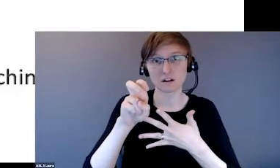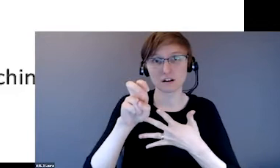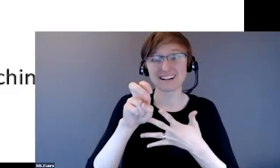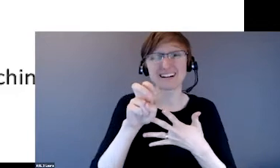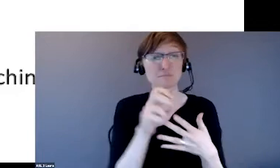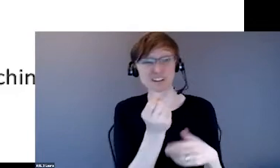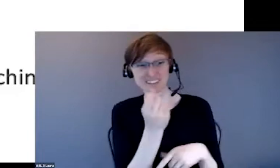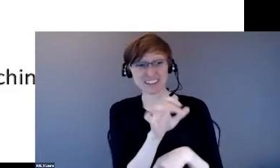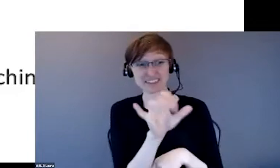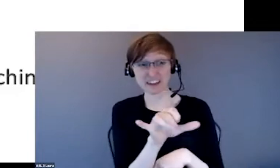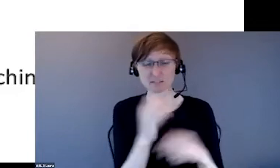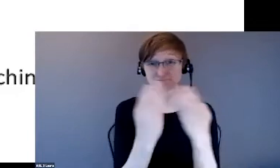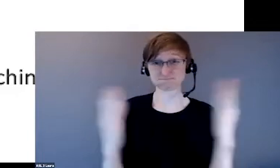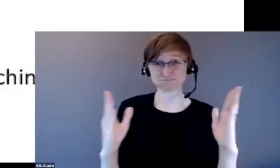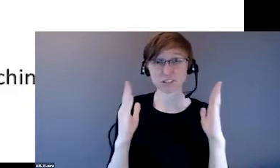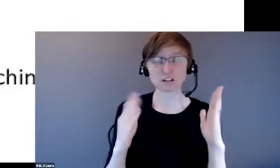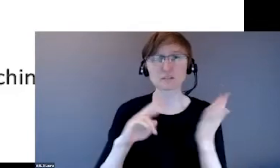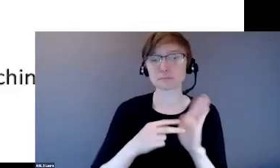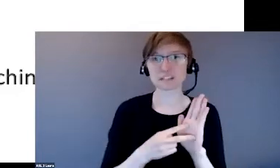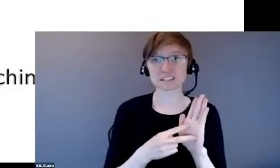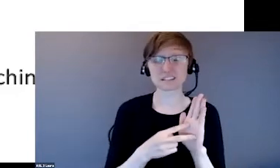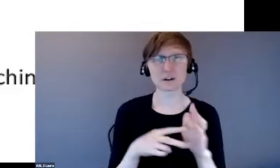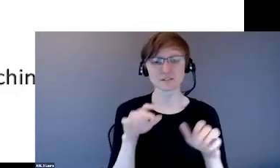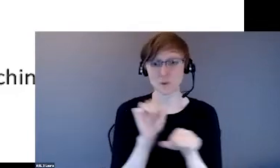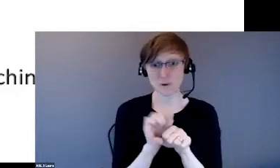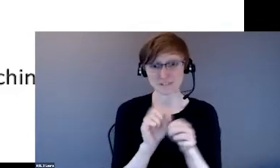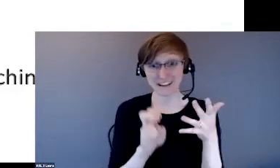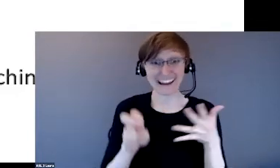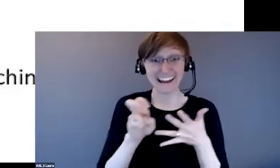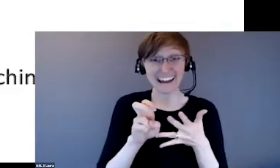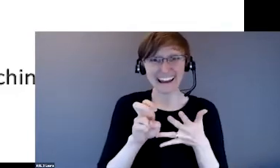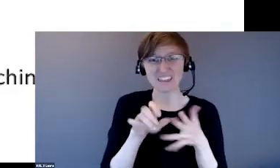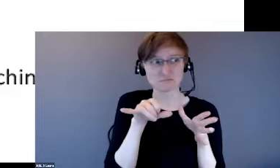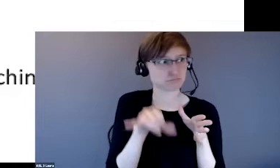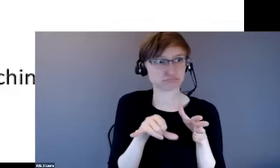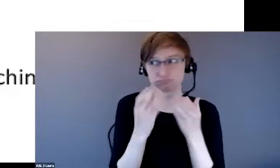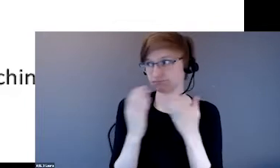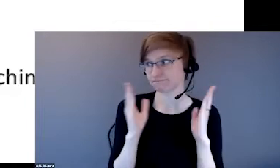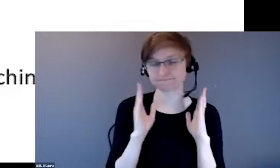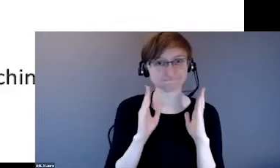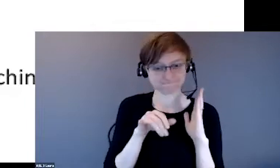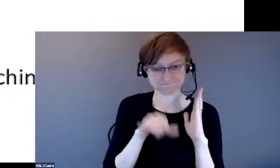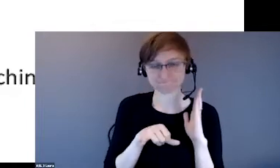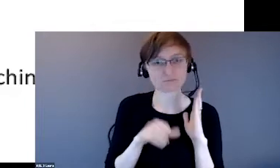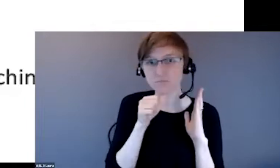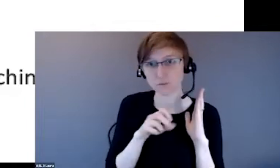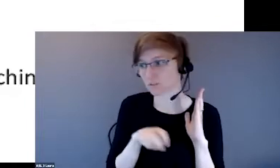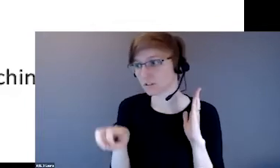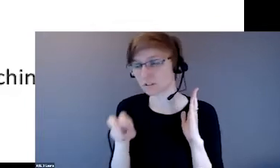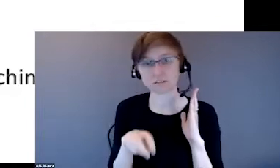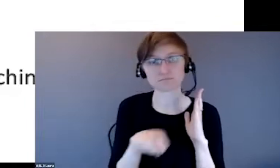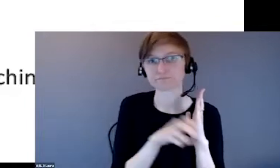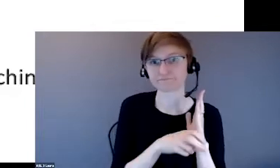the same experience as other managers or supervisors and so on in their workplace. And so an example of this comes from one of my